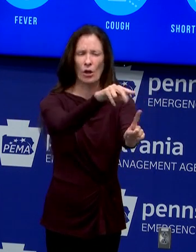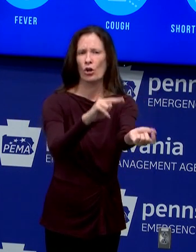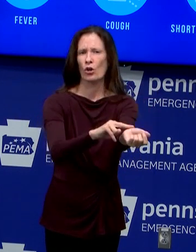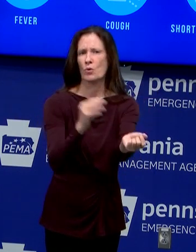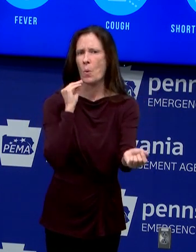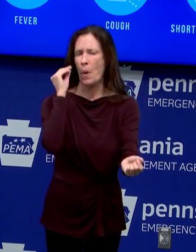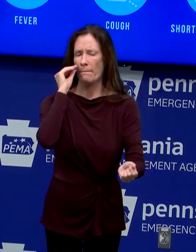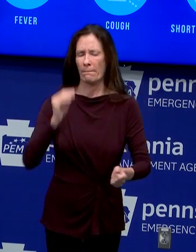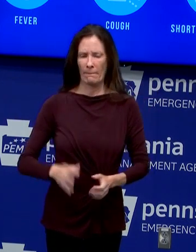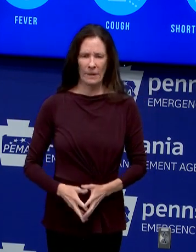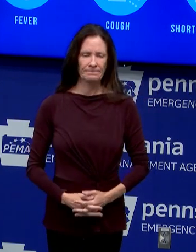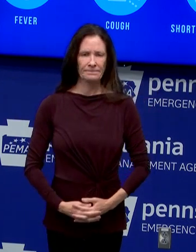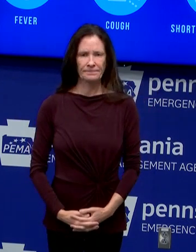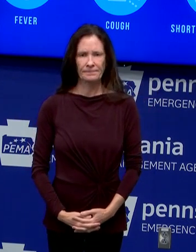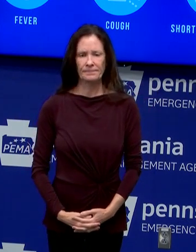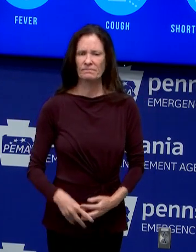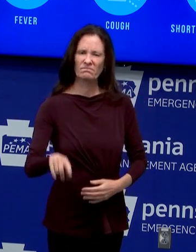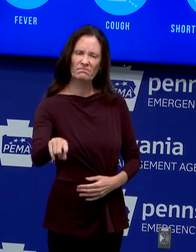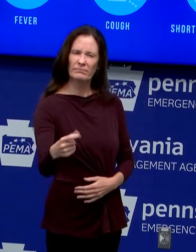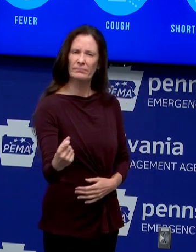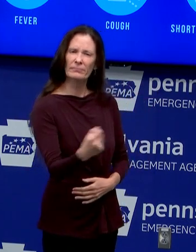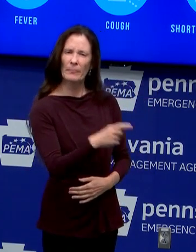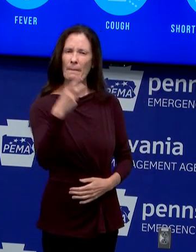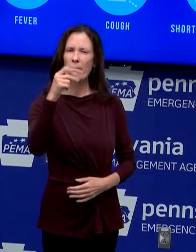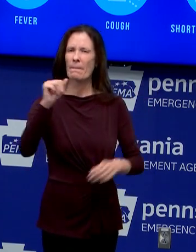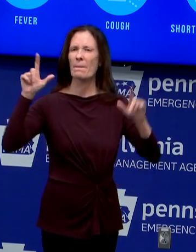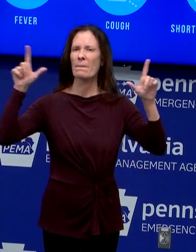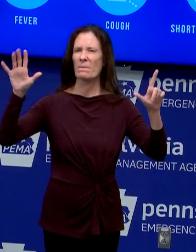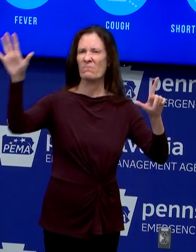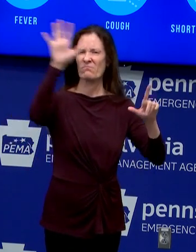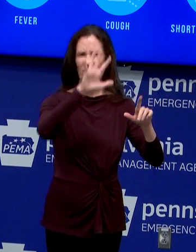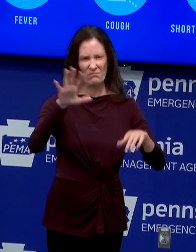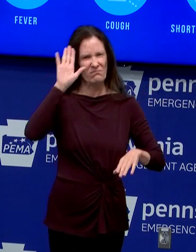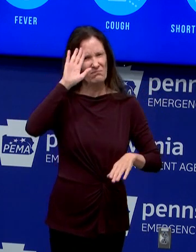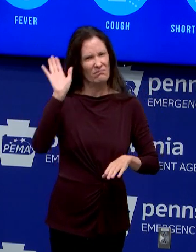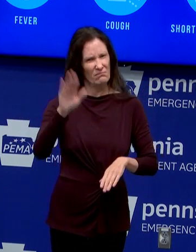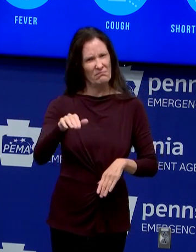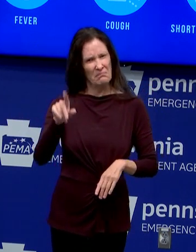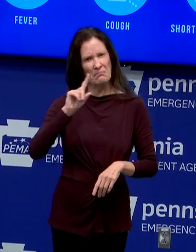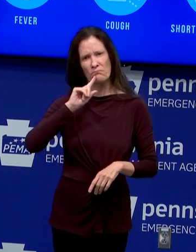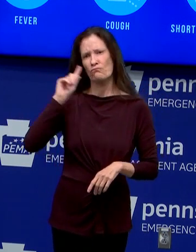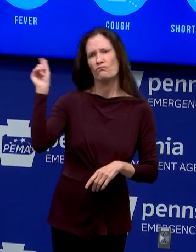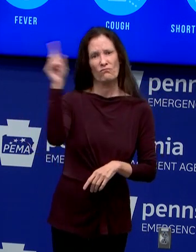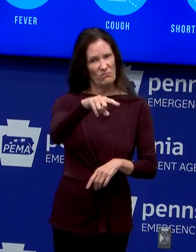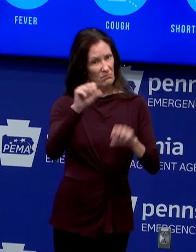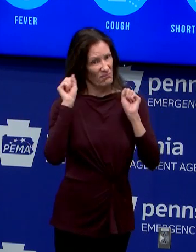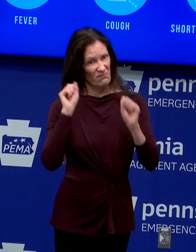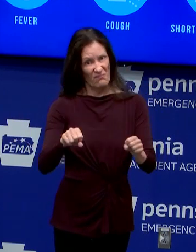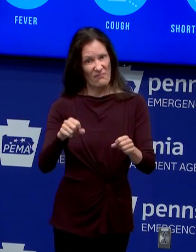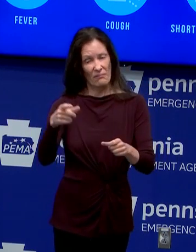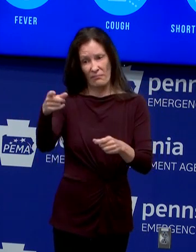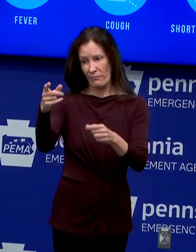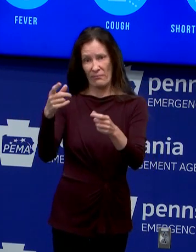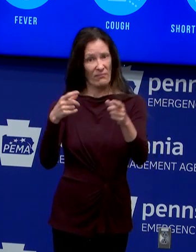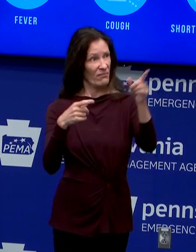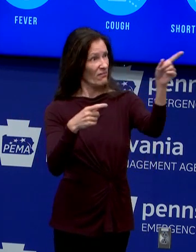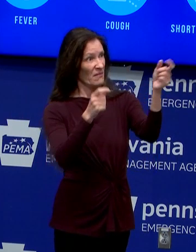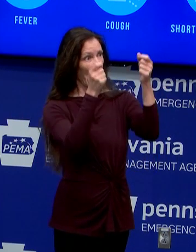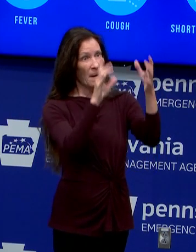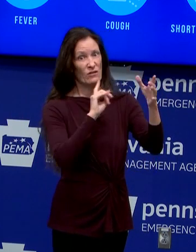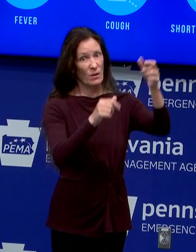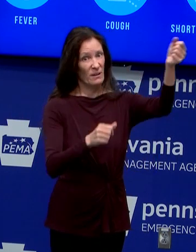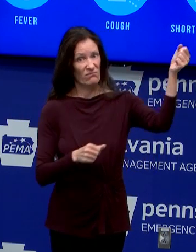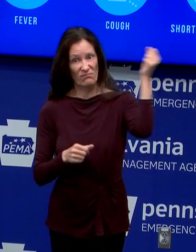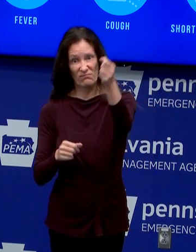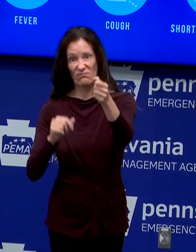state power to impose a manager. And the statute says that a manager can be imposed either when a health care provider